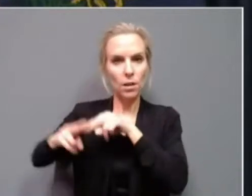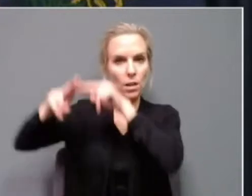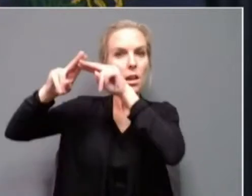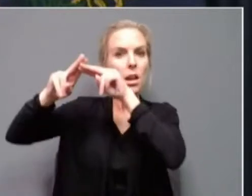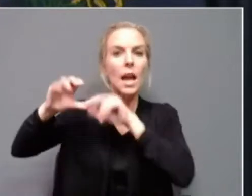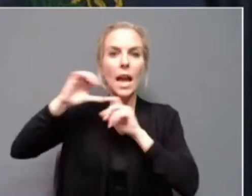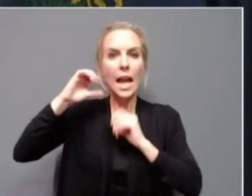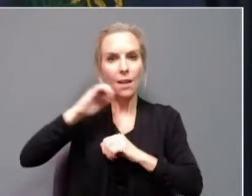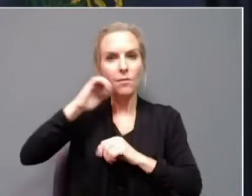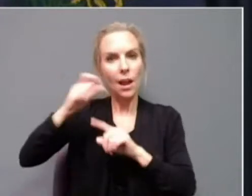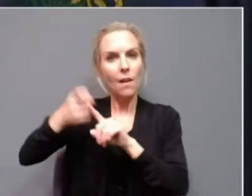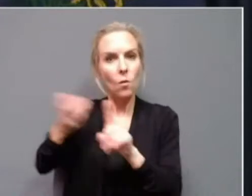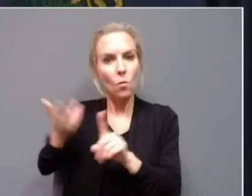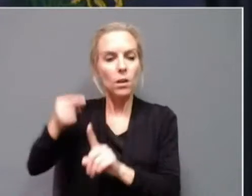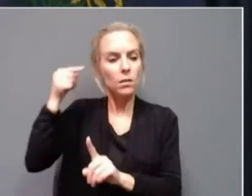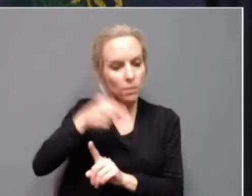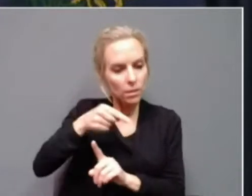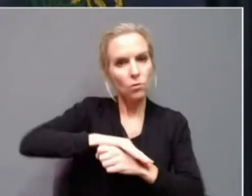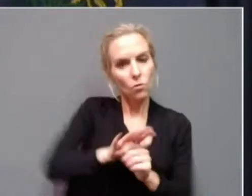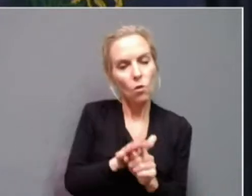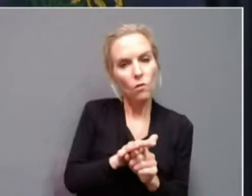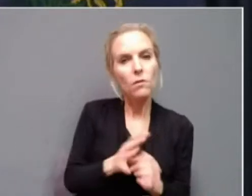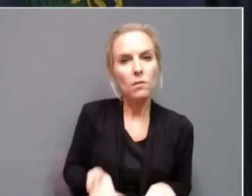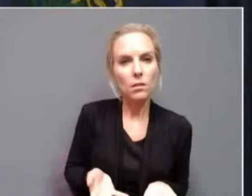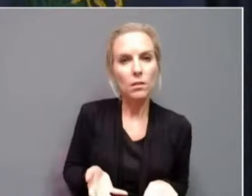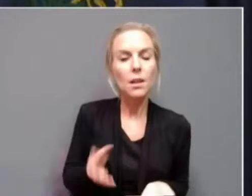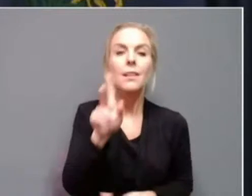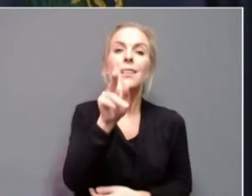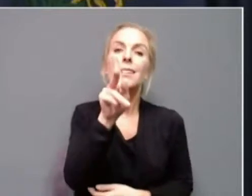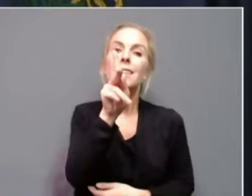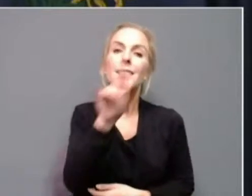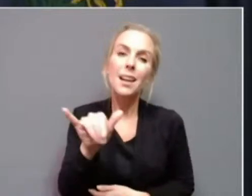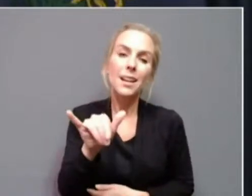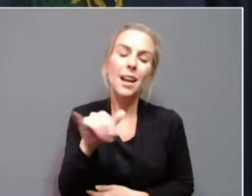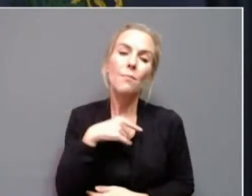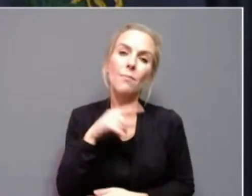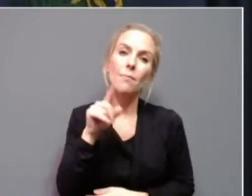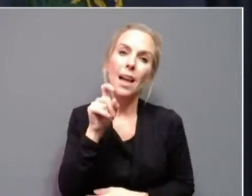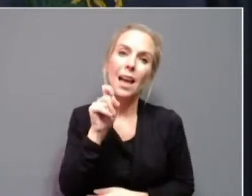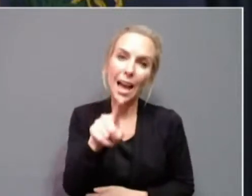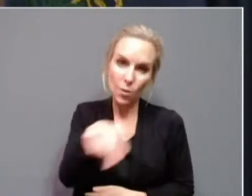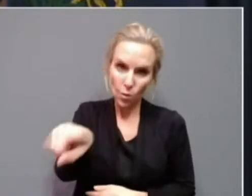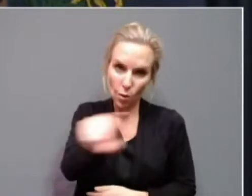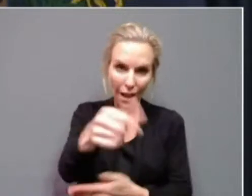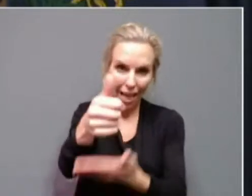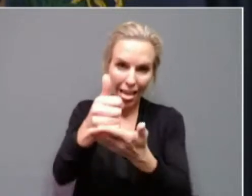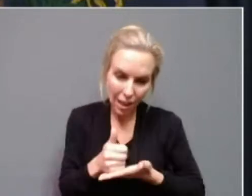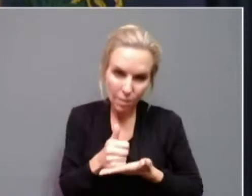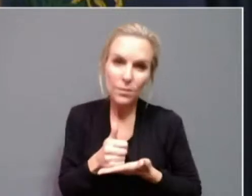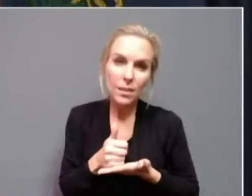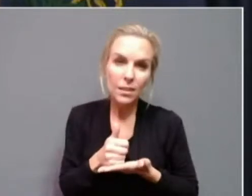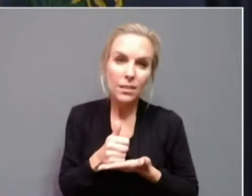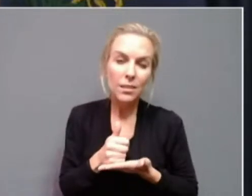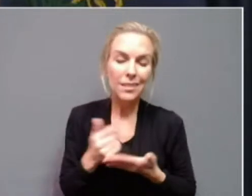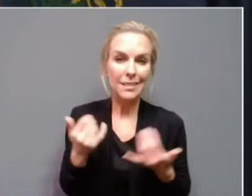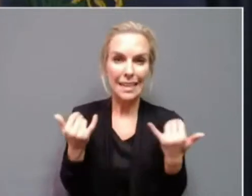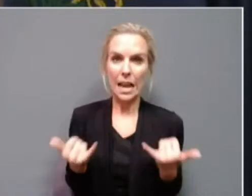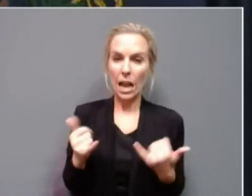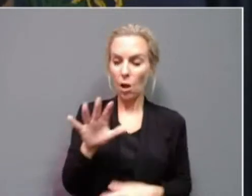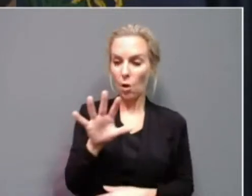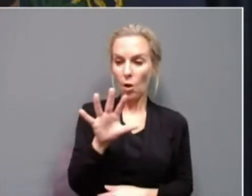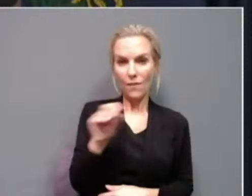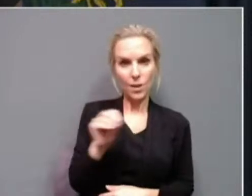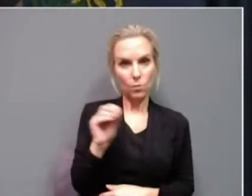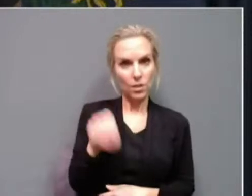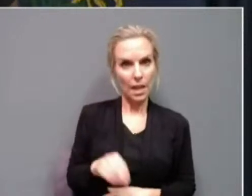virus. Kentucky, I'm here to ask for your help. Only around 50% of eligible Kentuckians